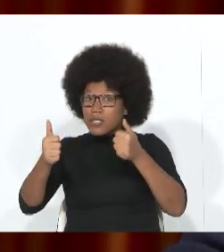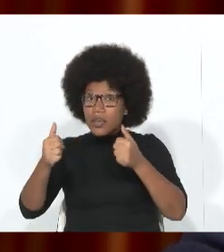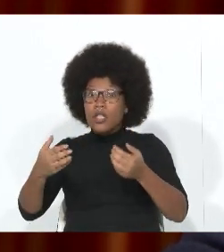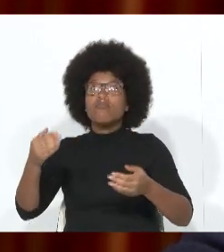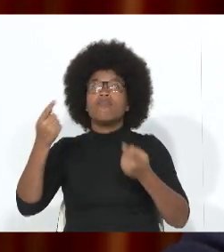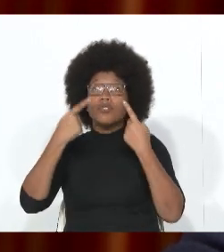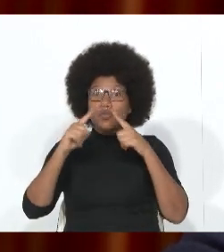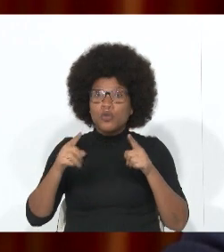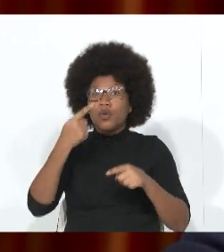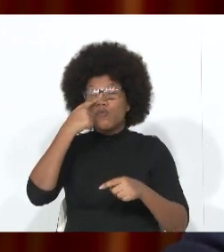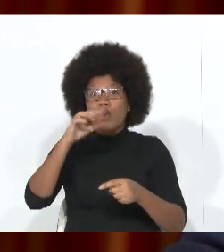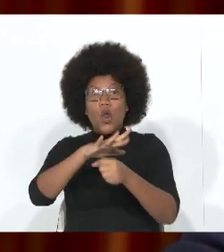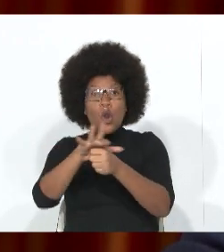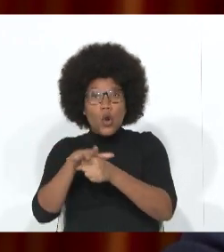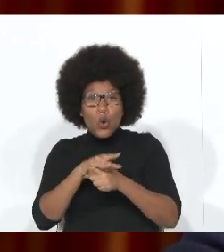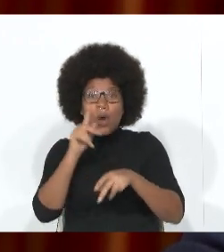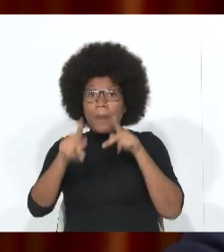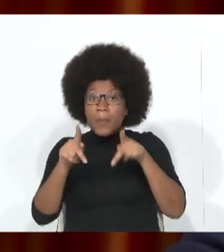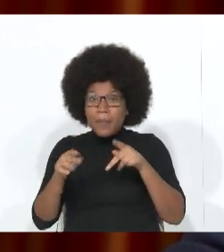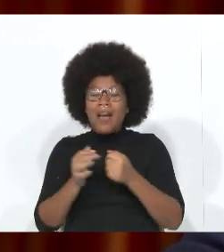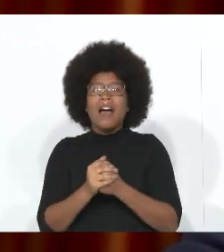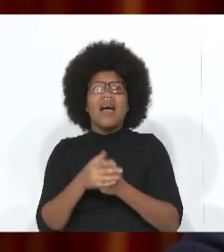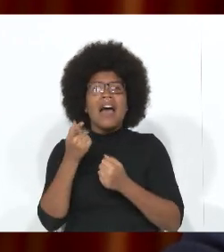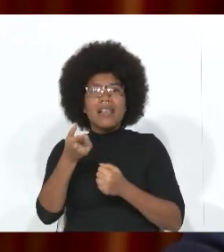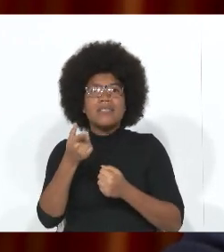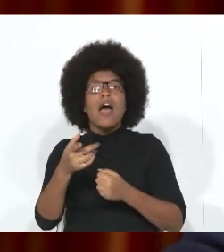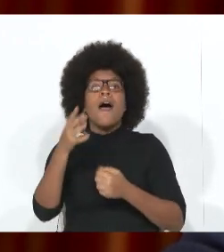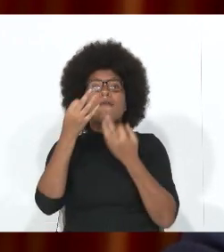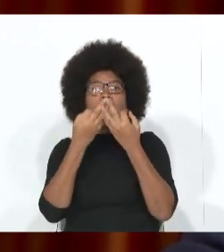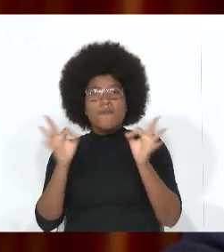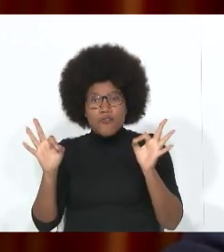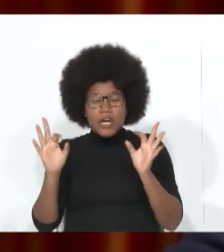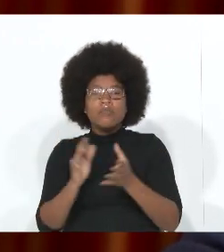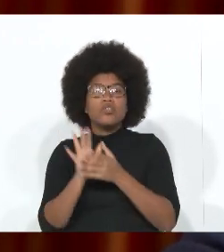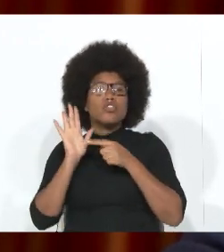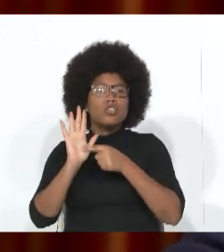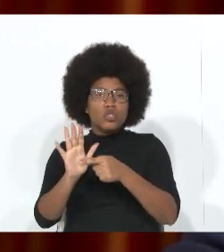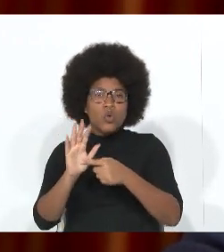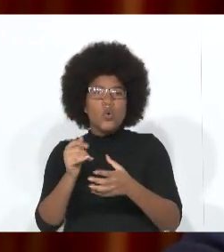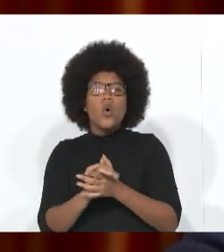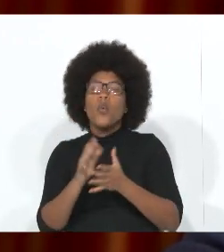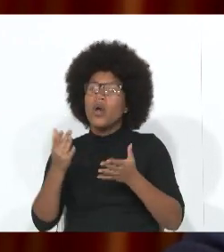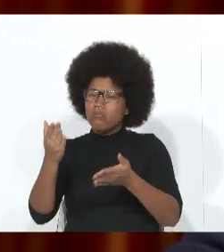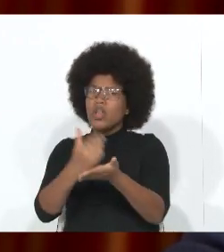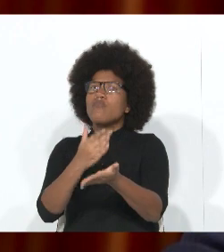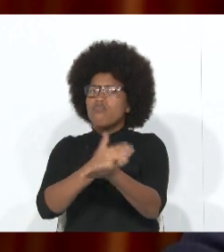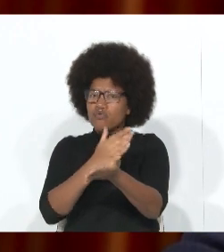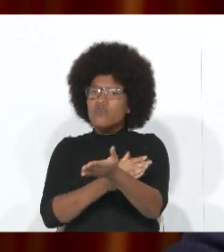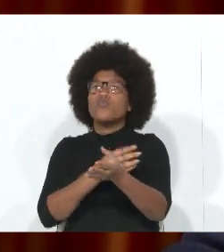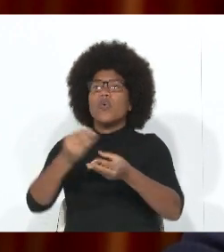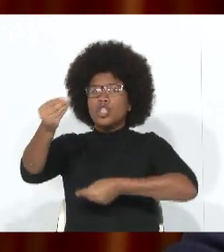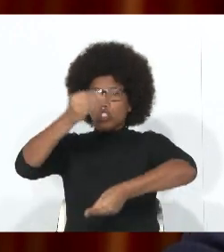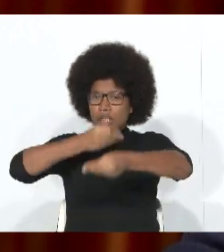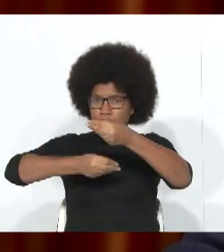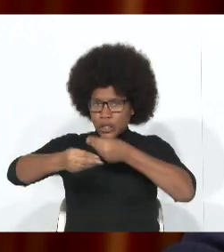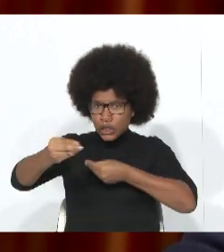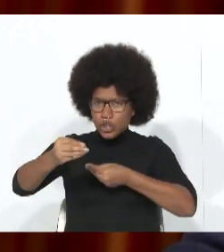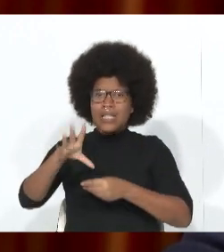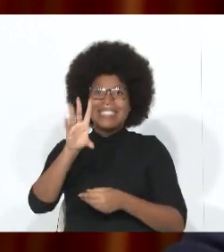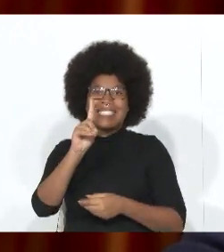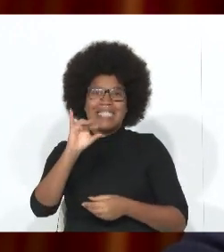local broadcasters, as free-to-air television coverage will improve with the transition to digital. Broadcasters